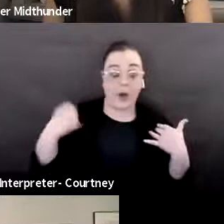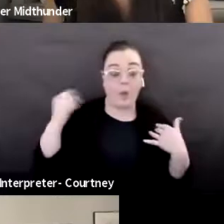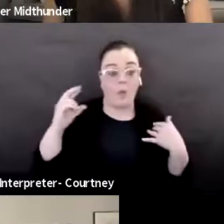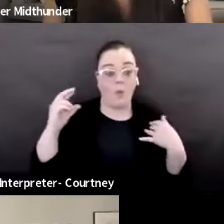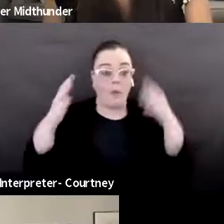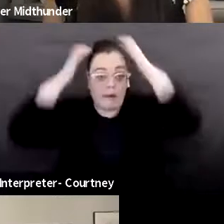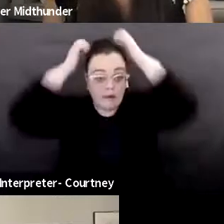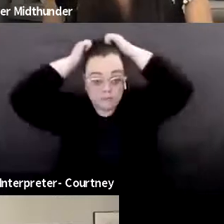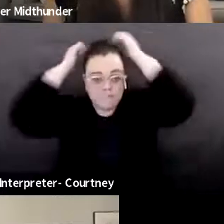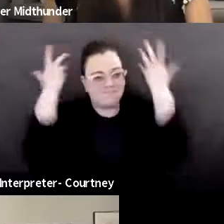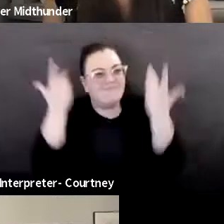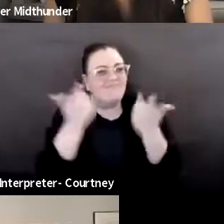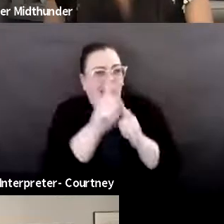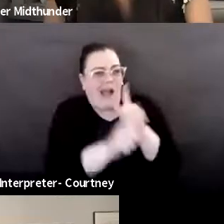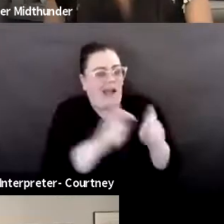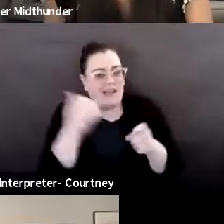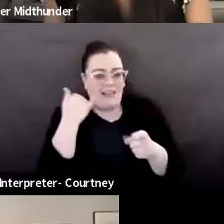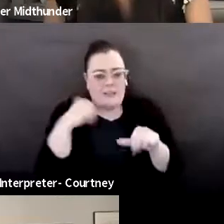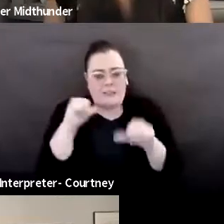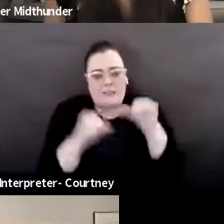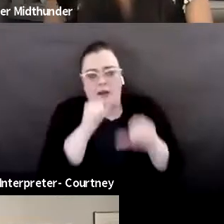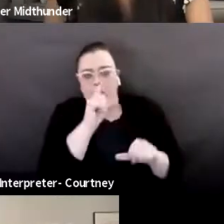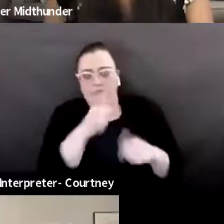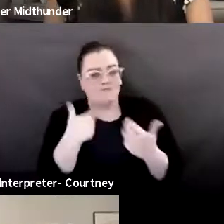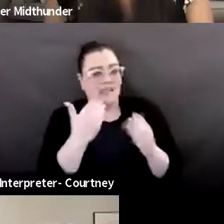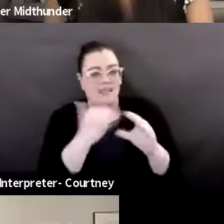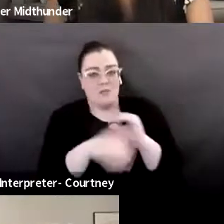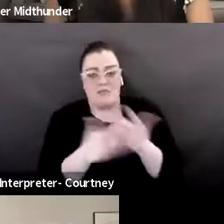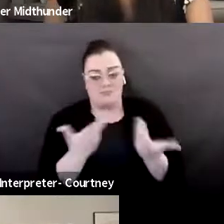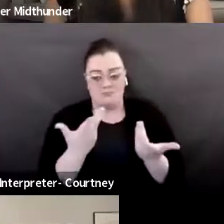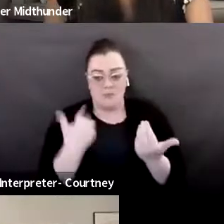back? Whatever works. We're here to help you.